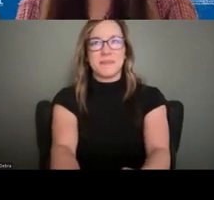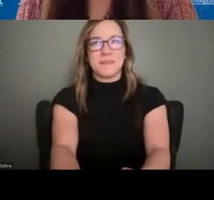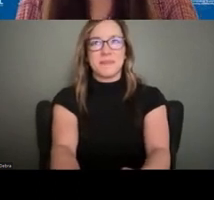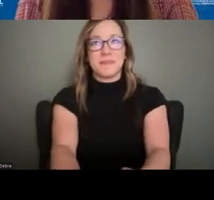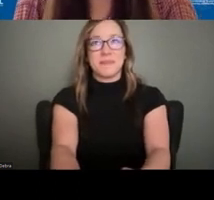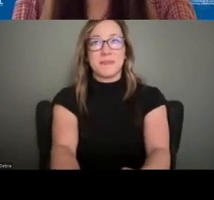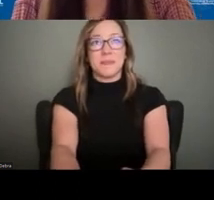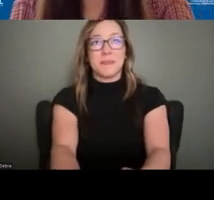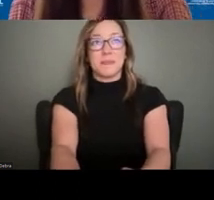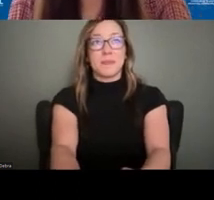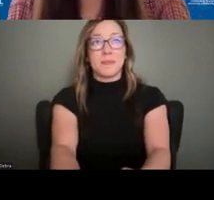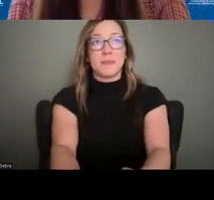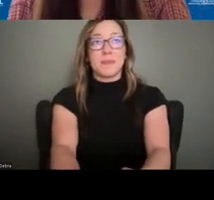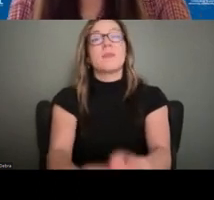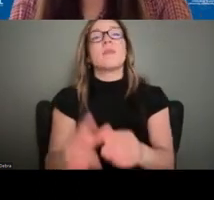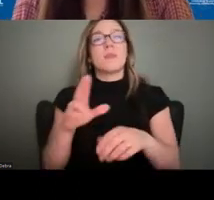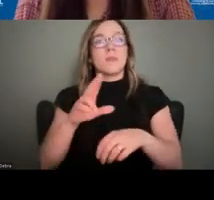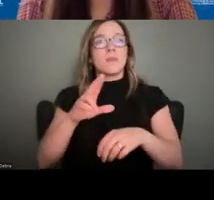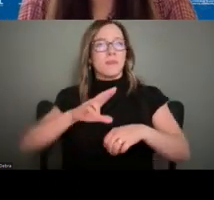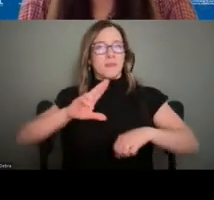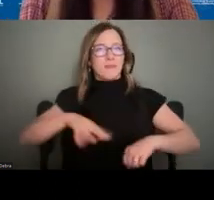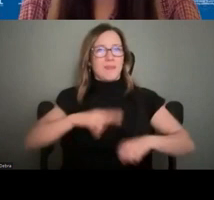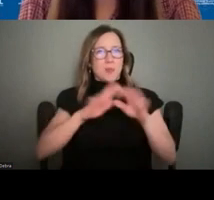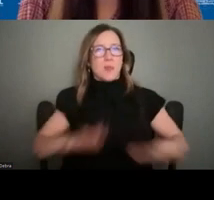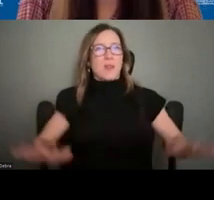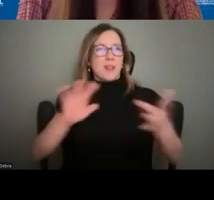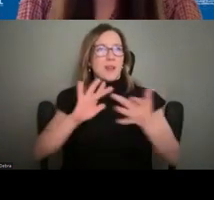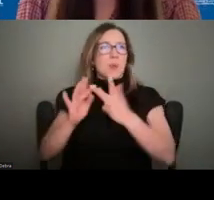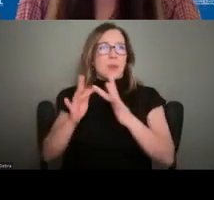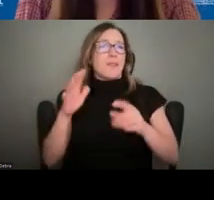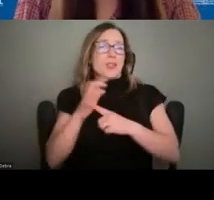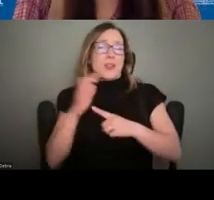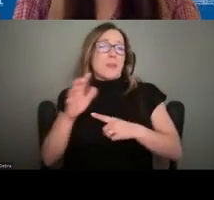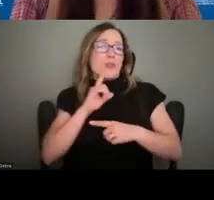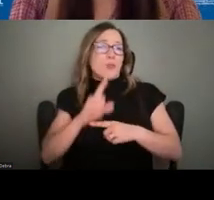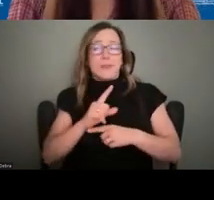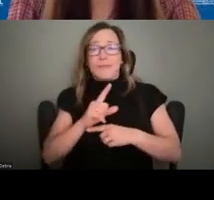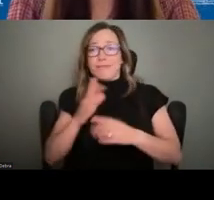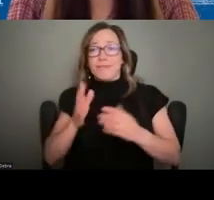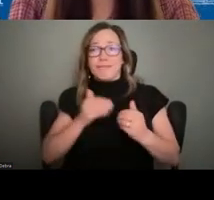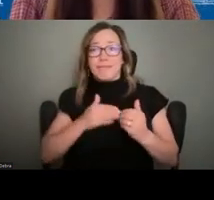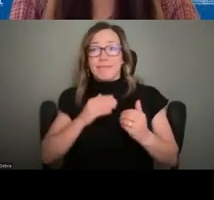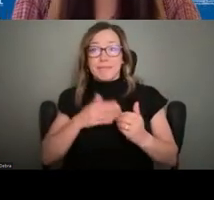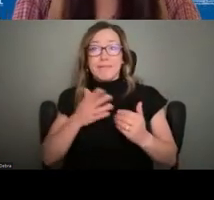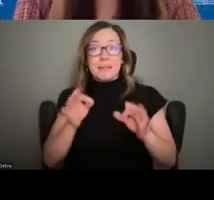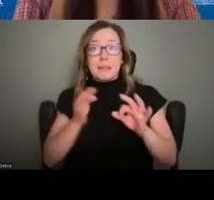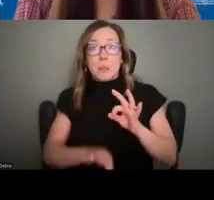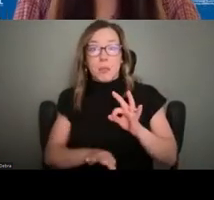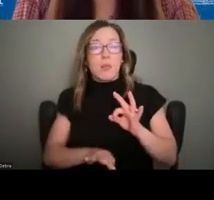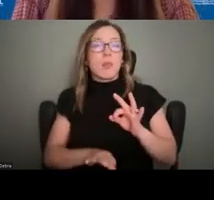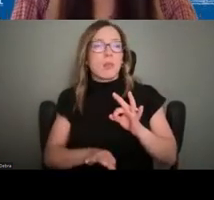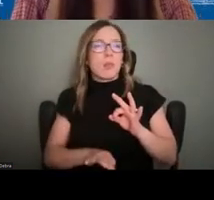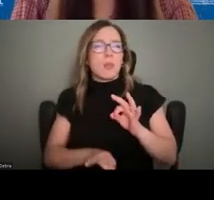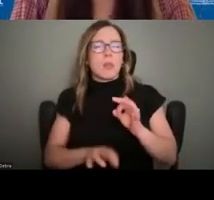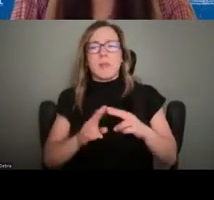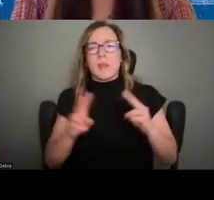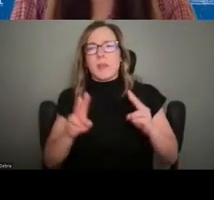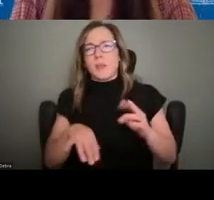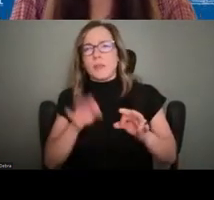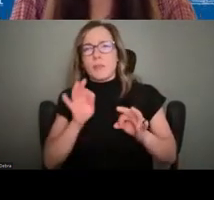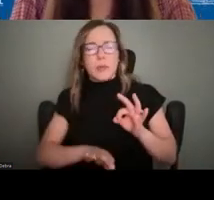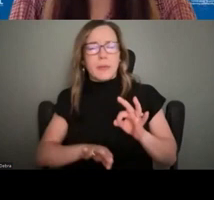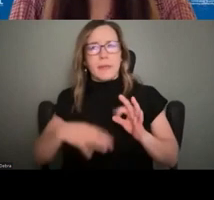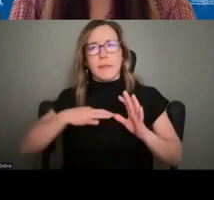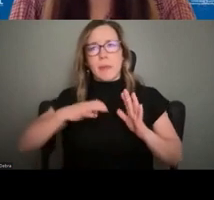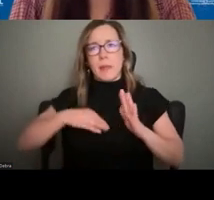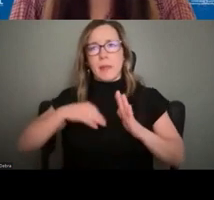And joining the Nationwide Network of Champions is pretty straightforward. We do have a very, very brief application